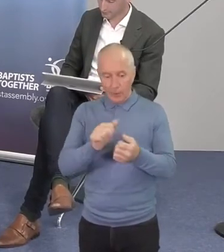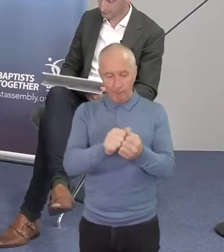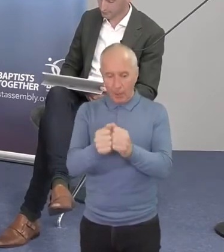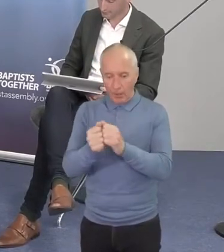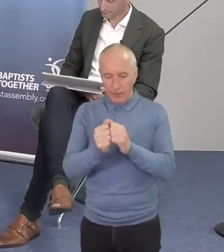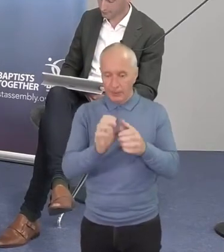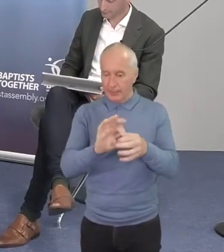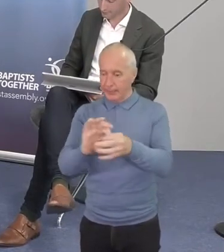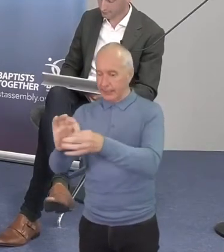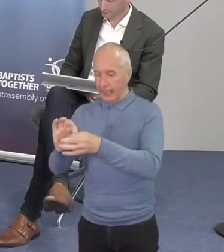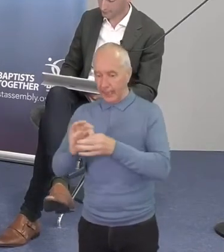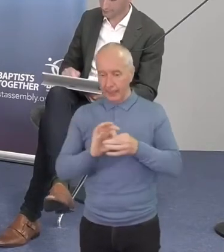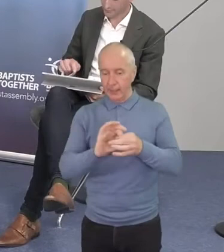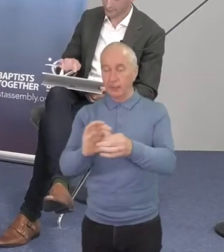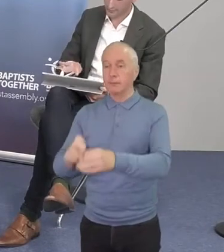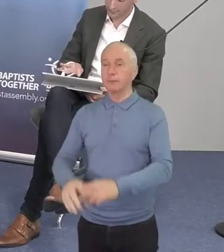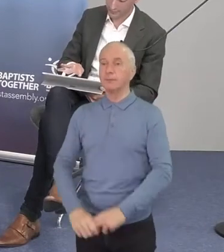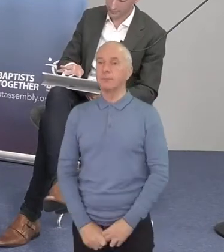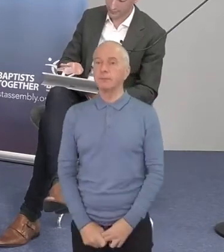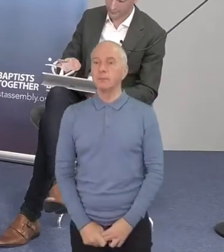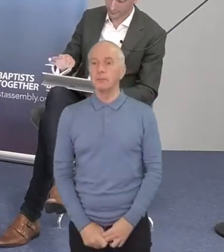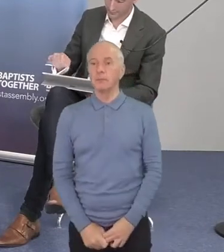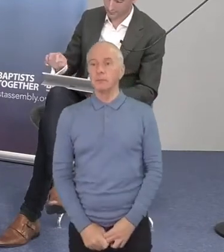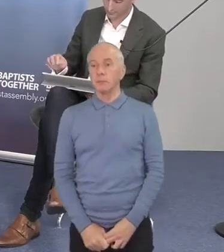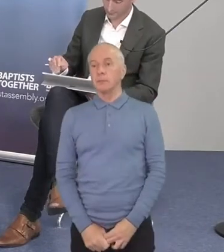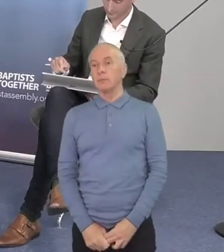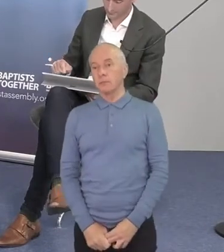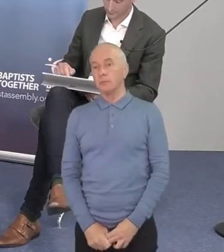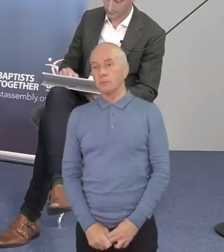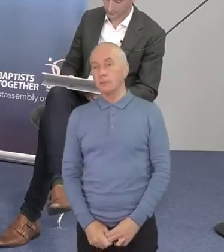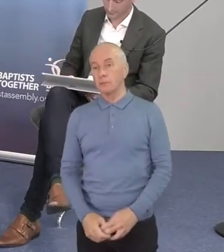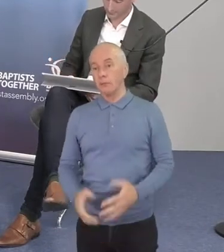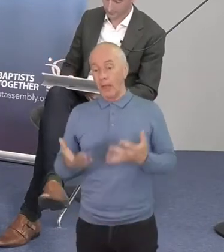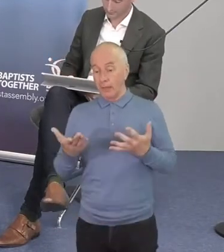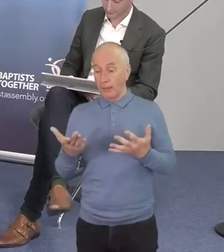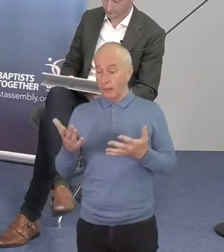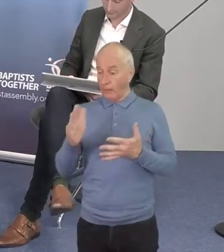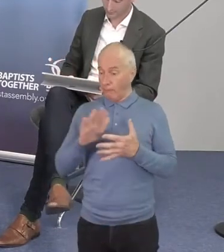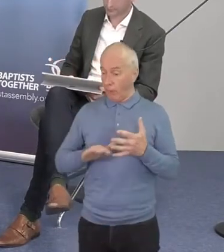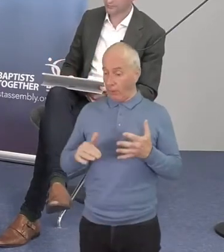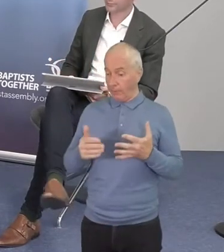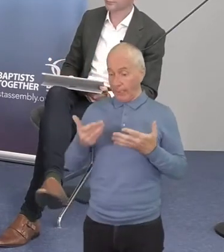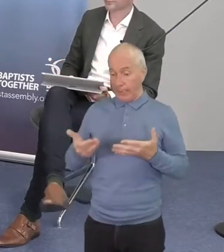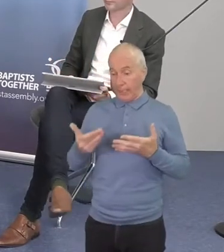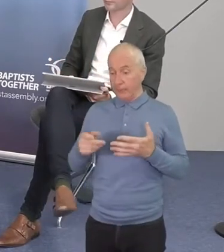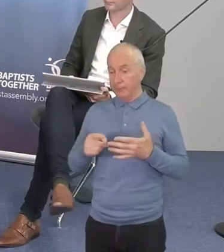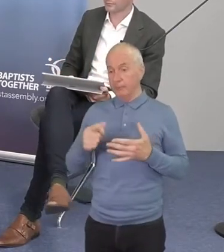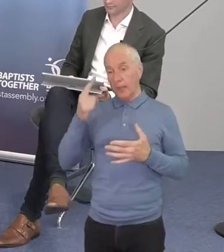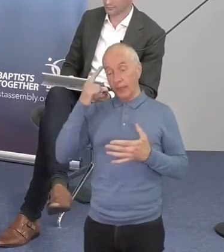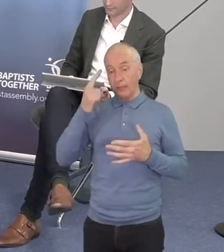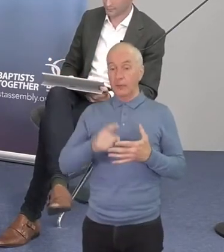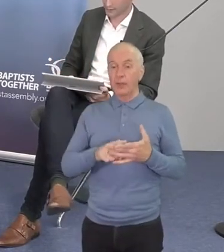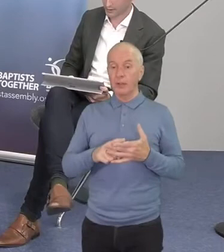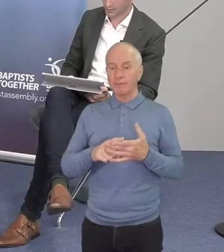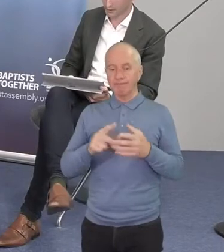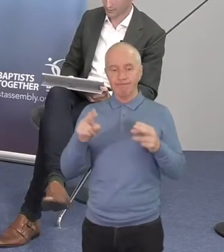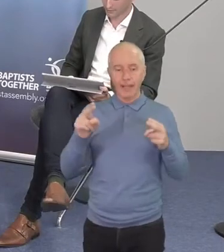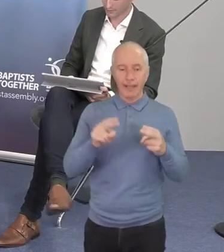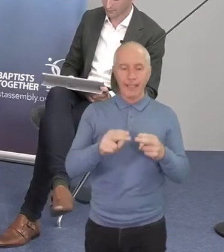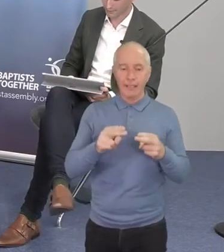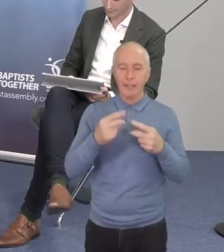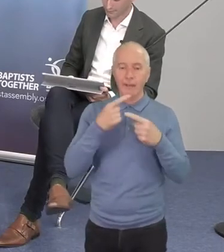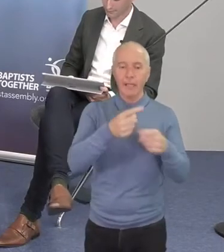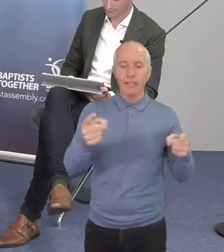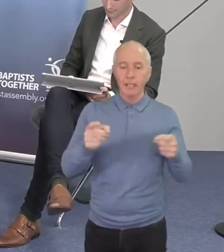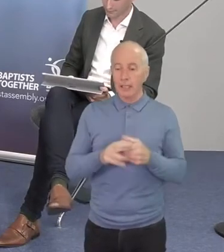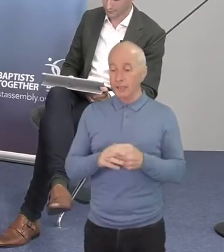together. And I think from here, we will see that the least evangelized, the most